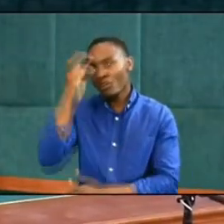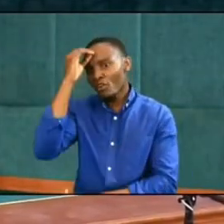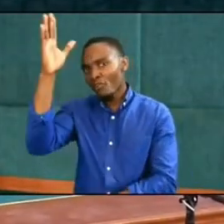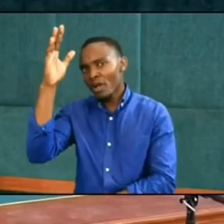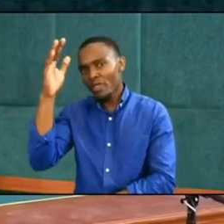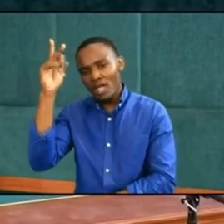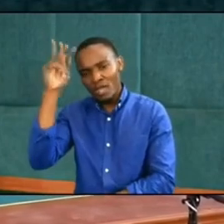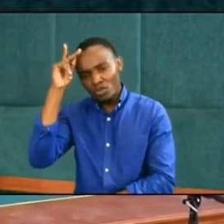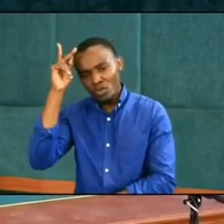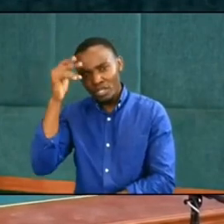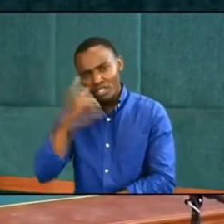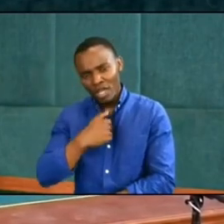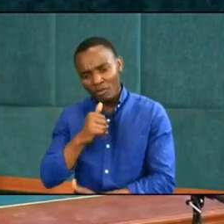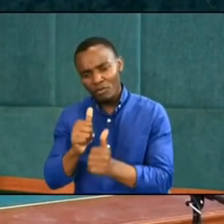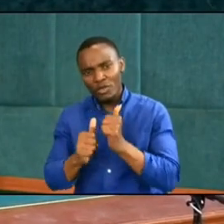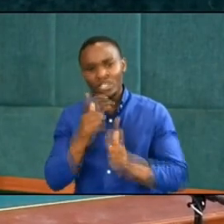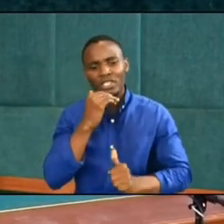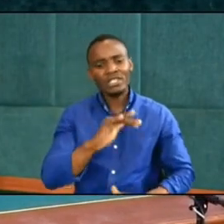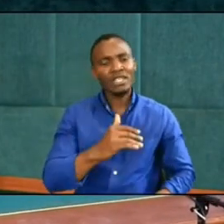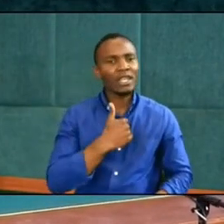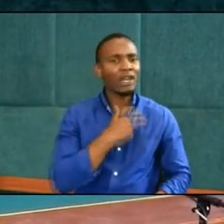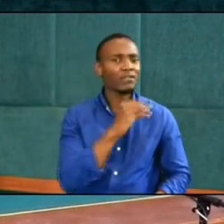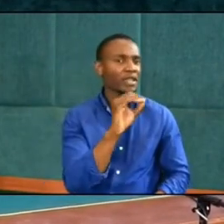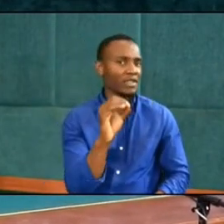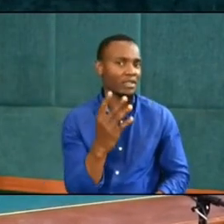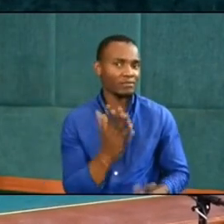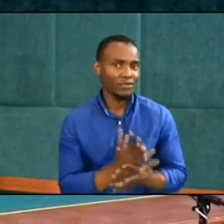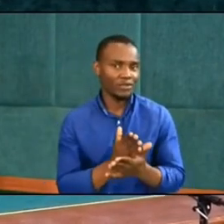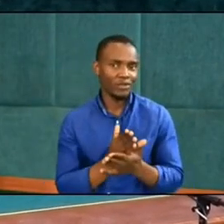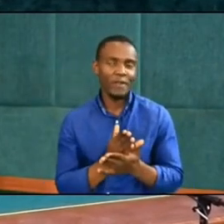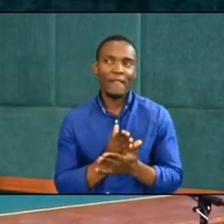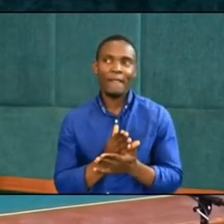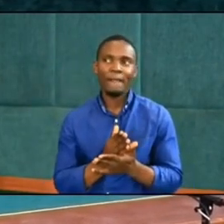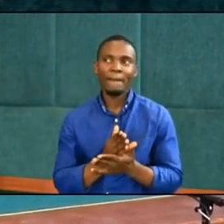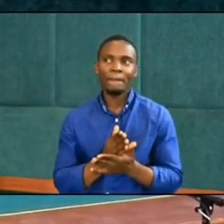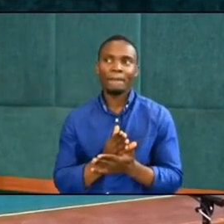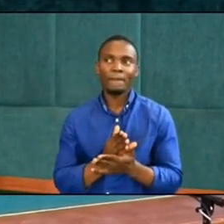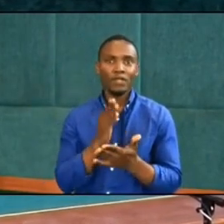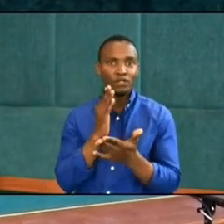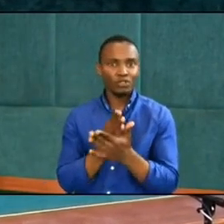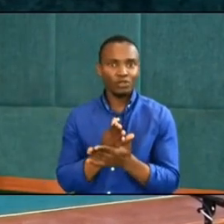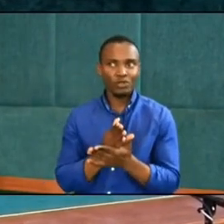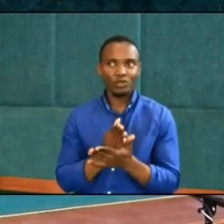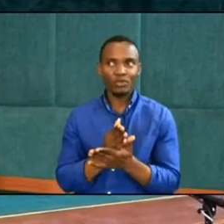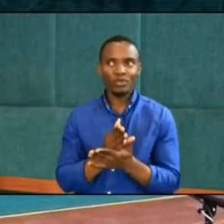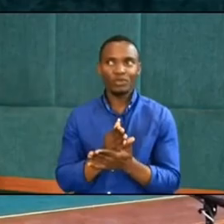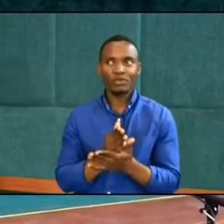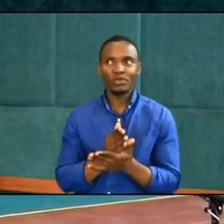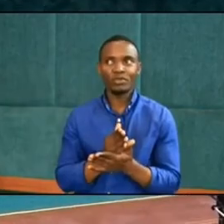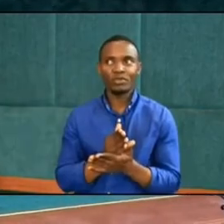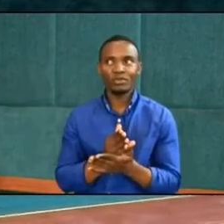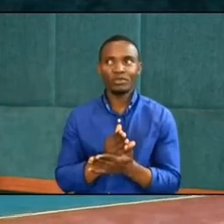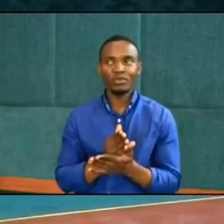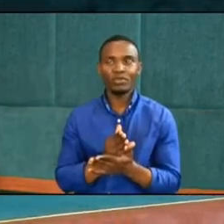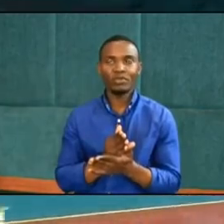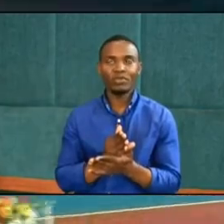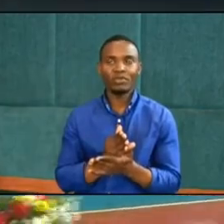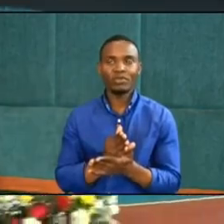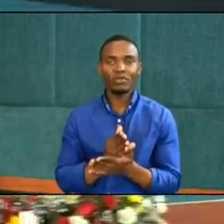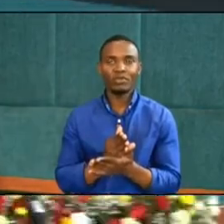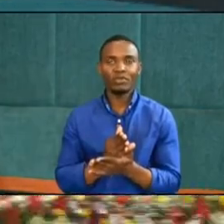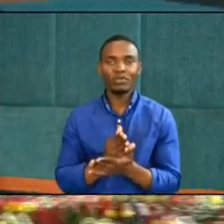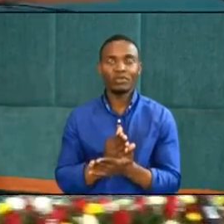knowledge that the Son doesn't have. Are we together? Are we together? Yeah, yeah, yeah, yeah, yeah. That's Jesus.